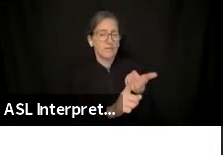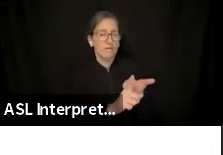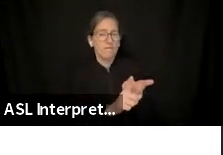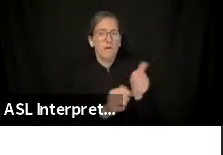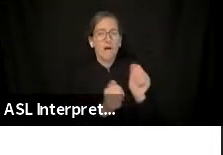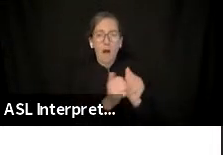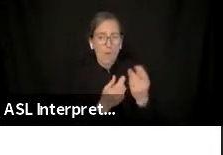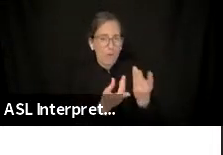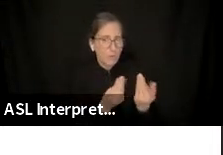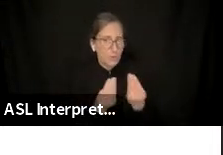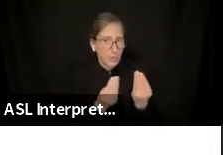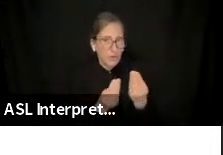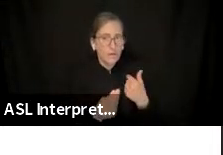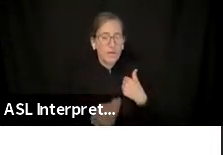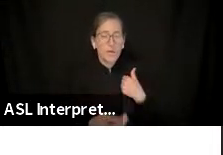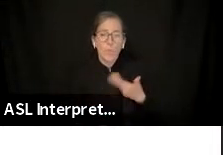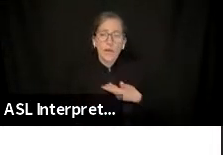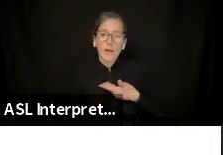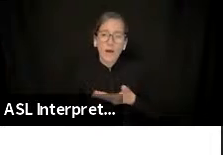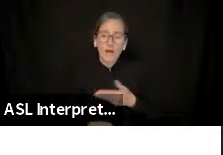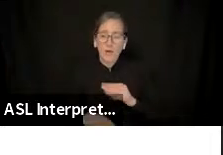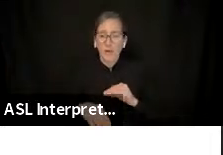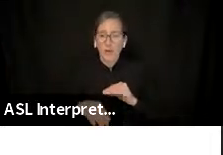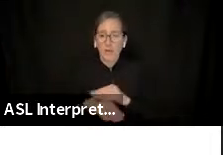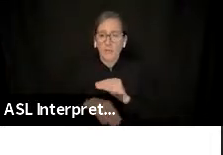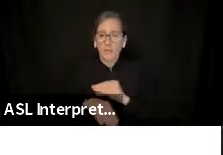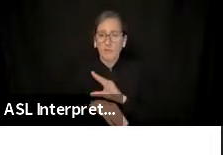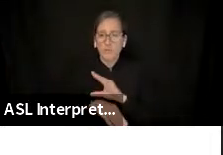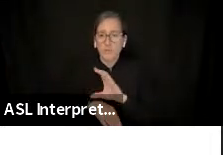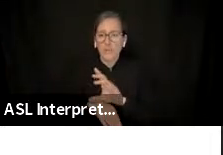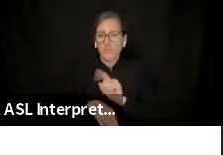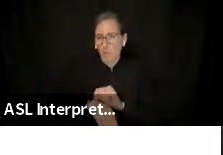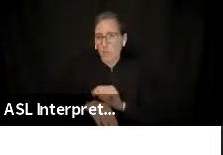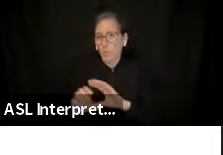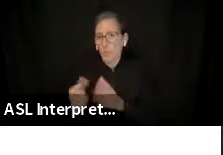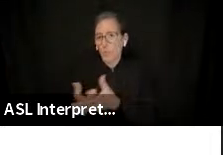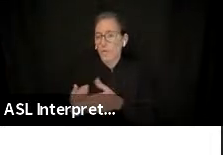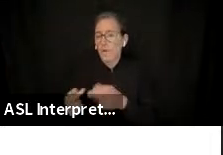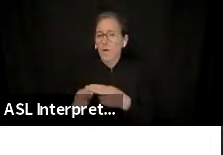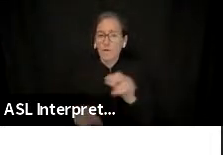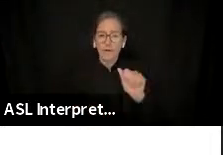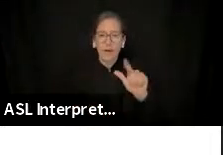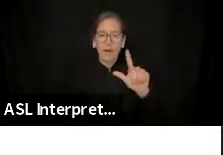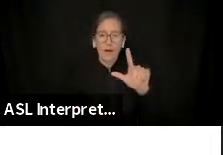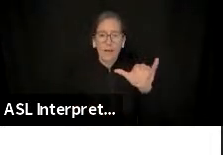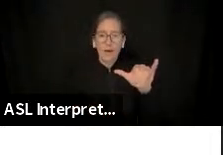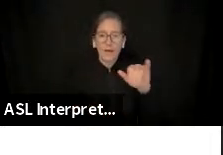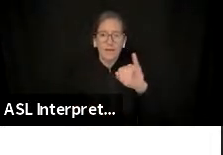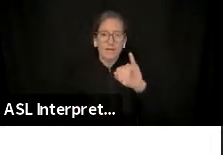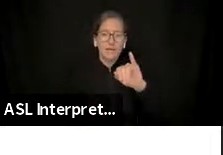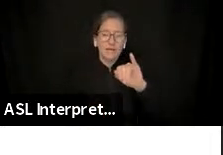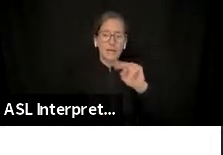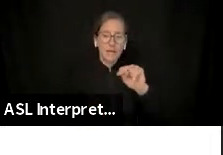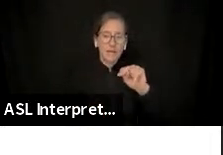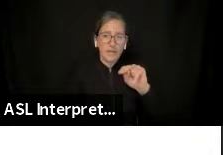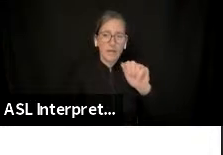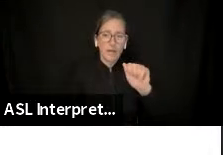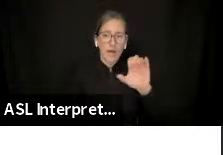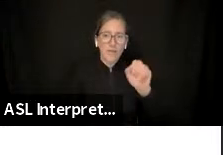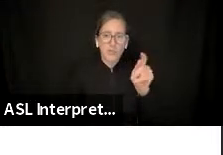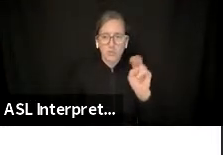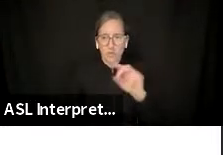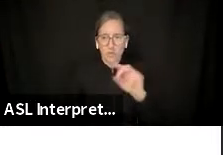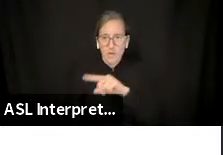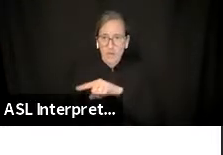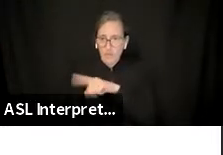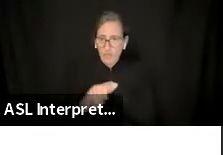is a local consulting firm here, and they conducted an organizational assessment for the City of Bend. Another